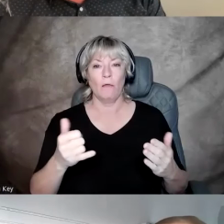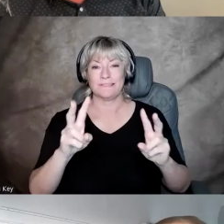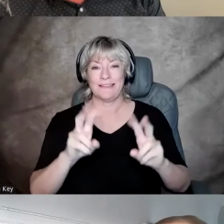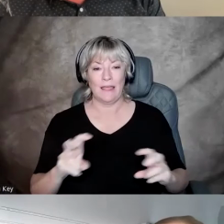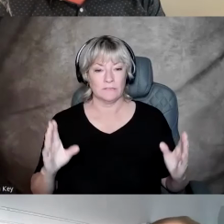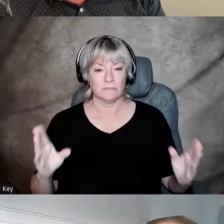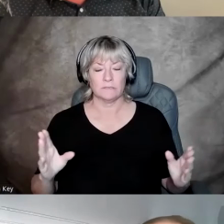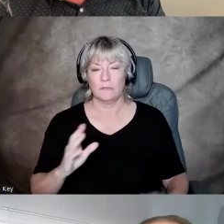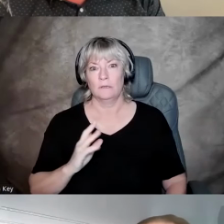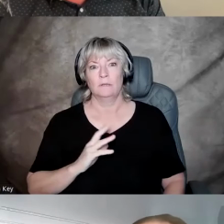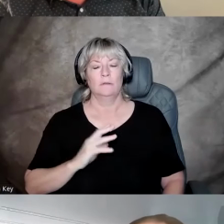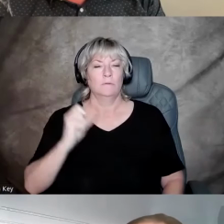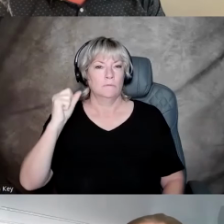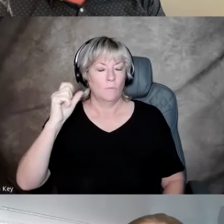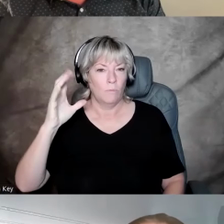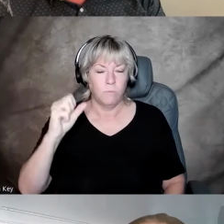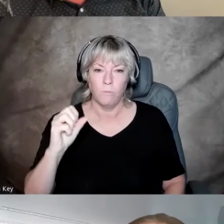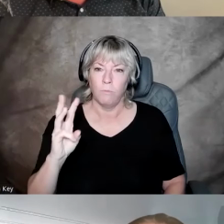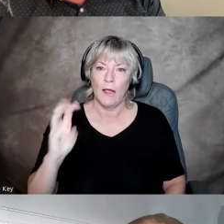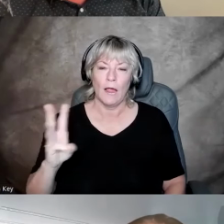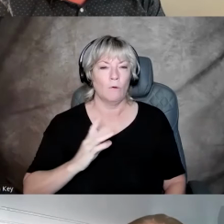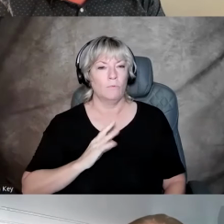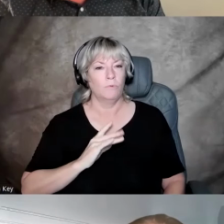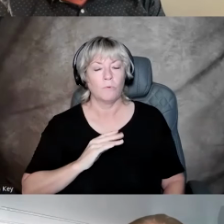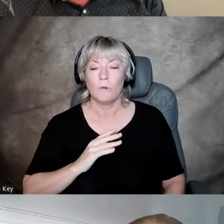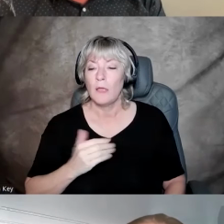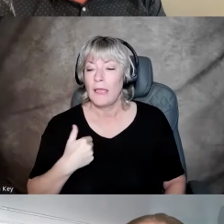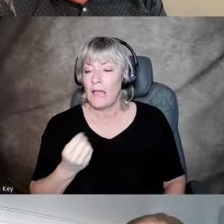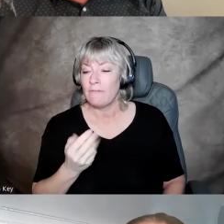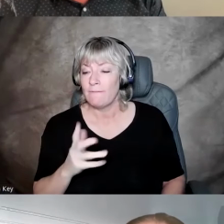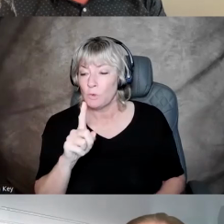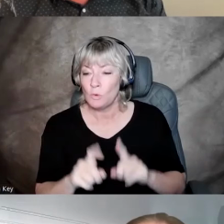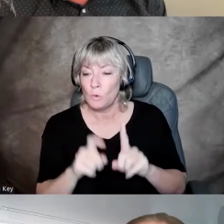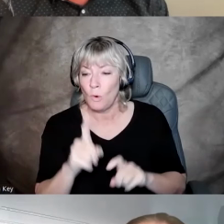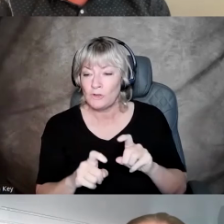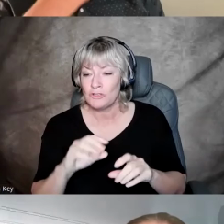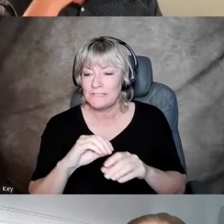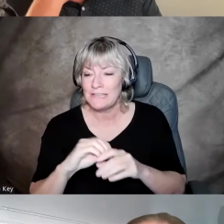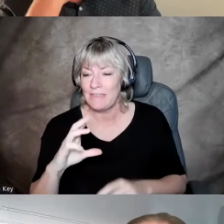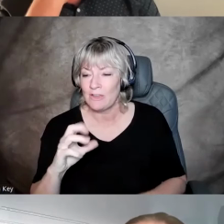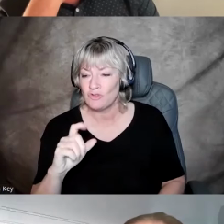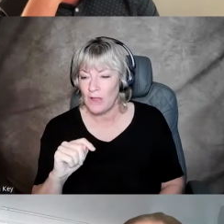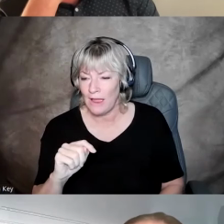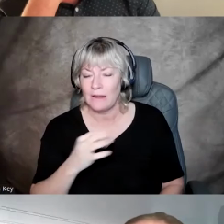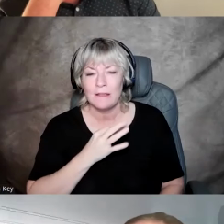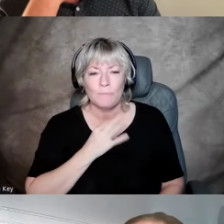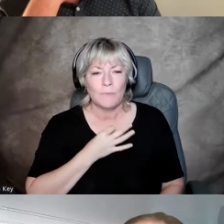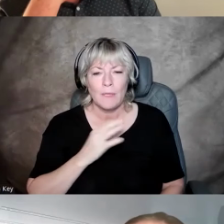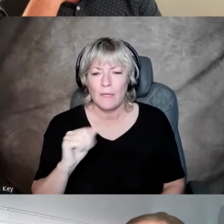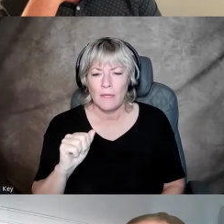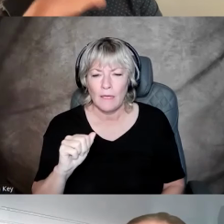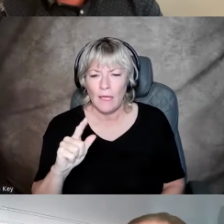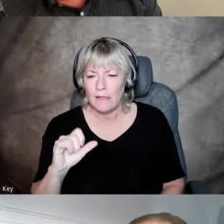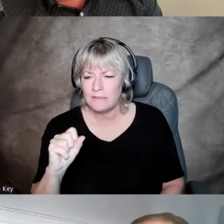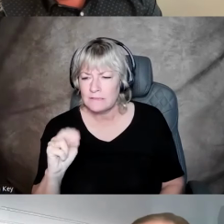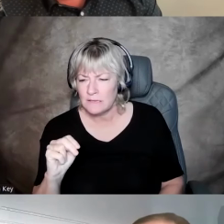stunning development. But we do have a few questions here in the chat, and I'm curious, maybe Allison Rogie,